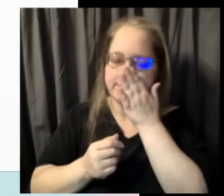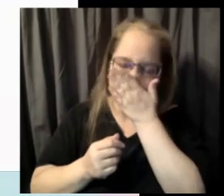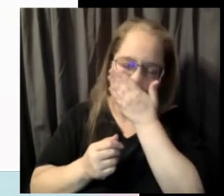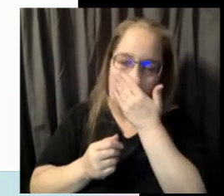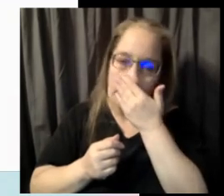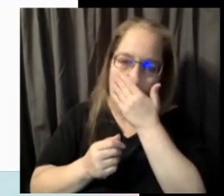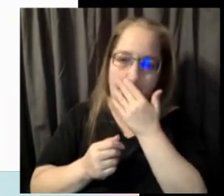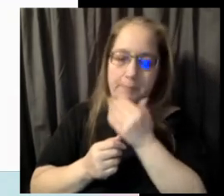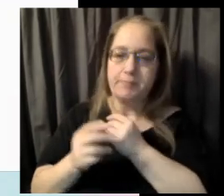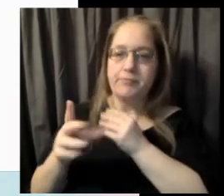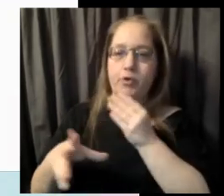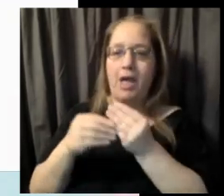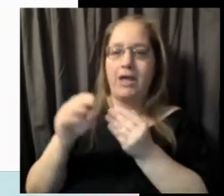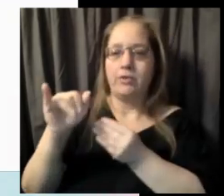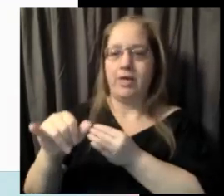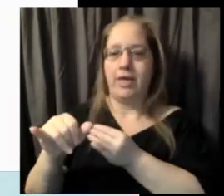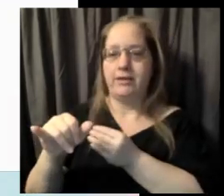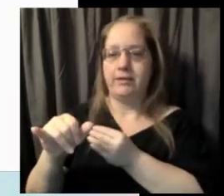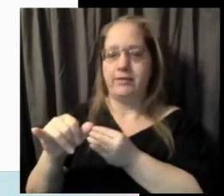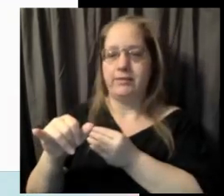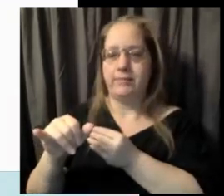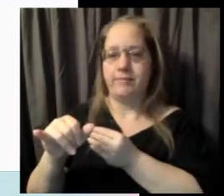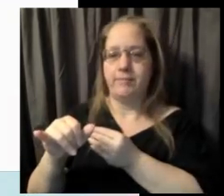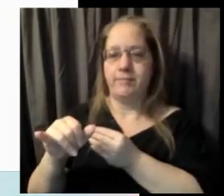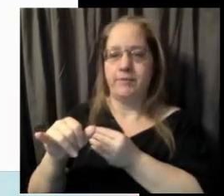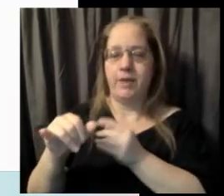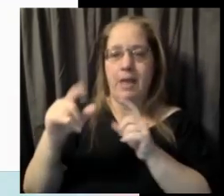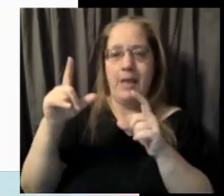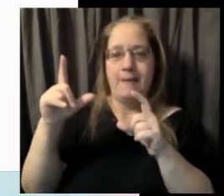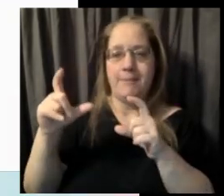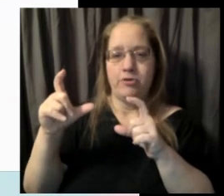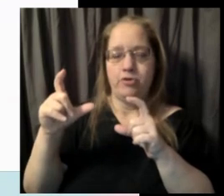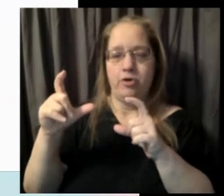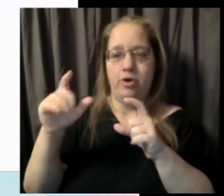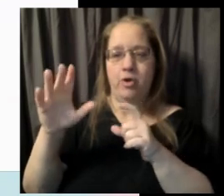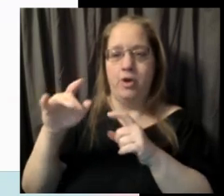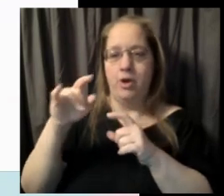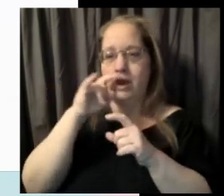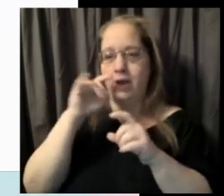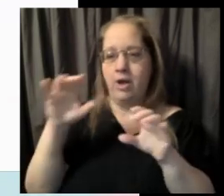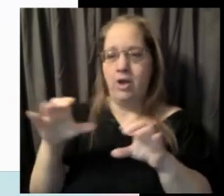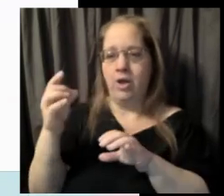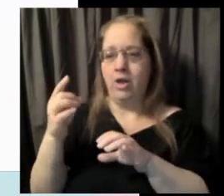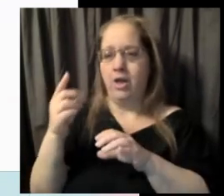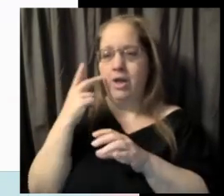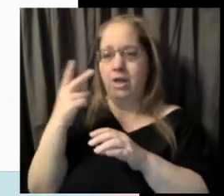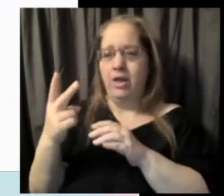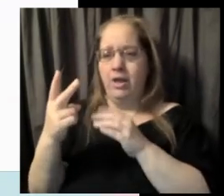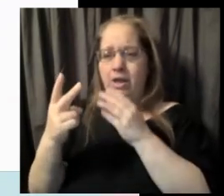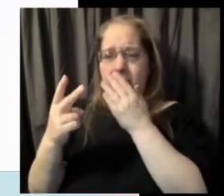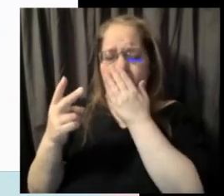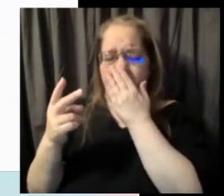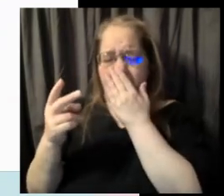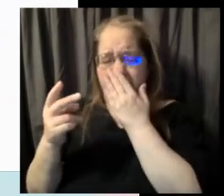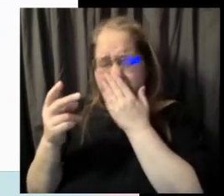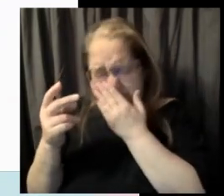but I was timers. just to piggyback on that, I was thinking, like you could take a picture of your child doing the thing so they can see,